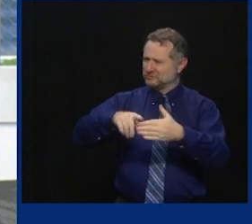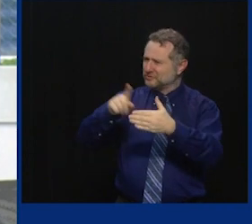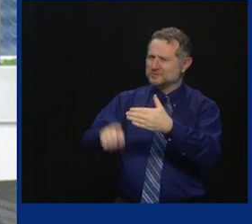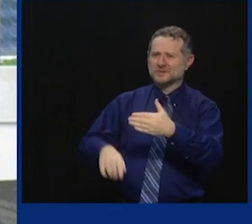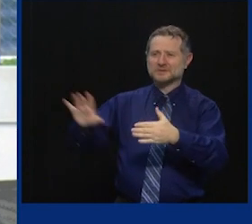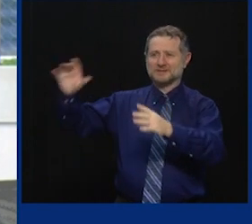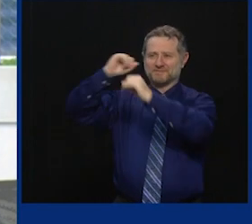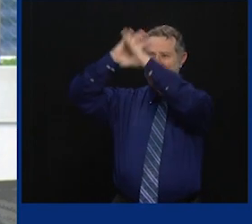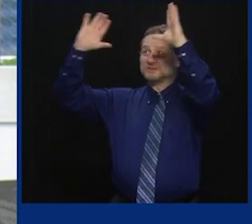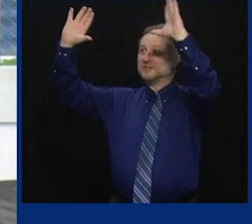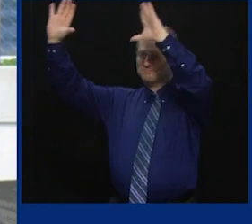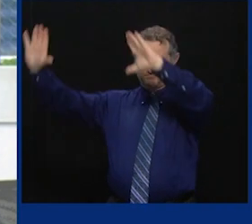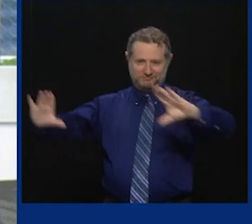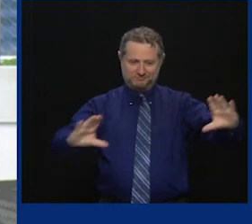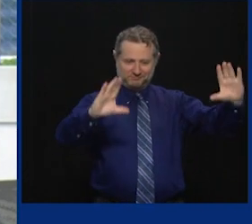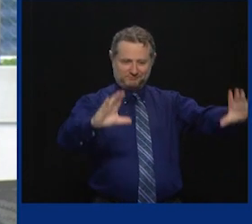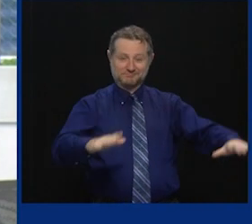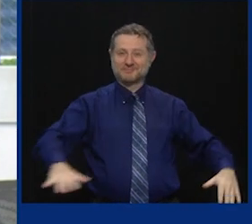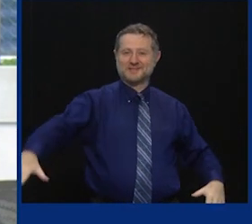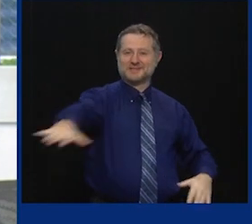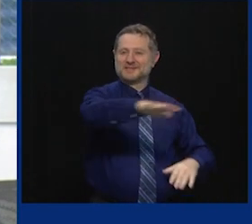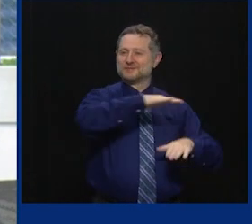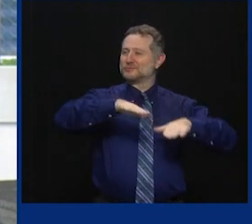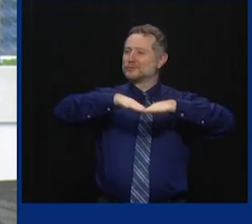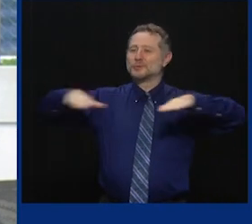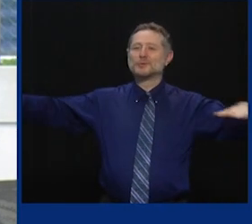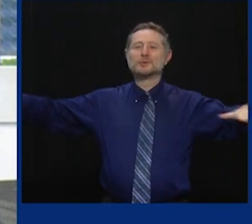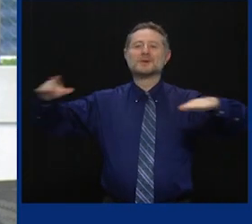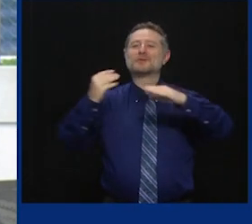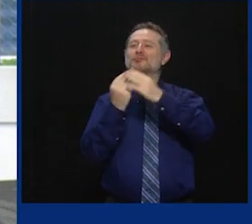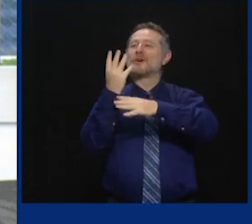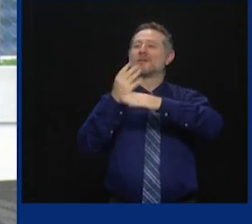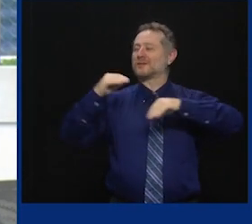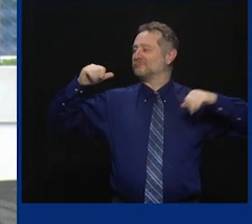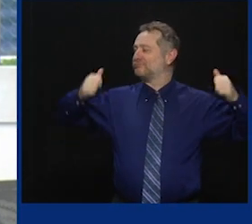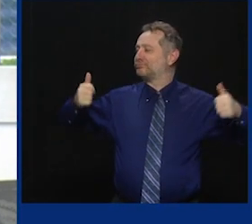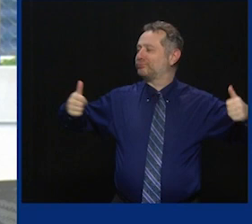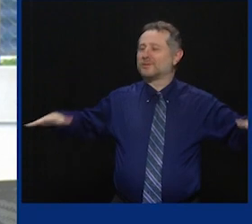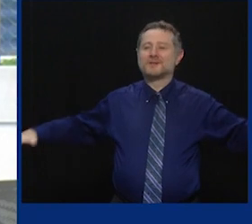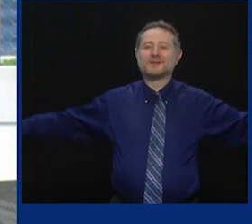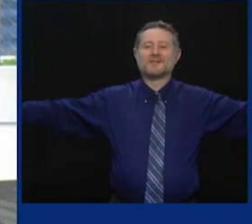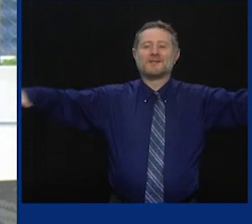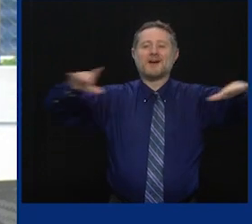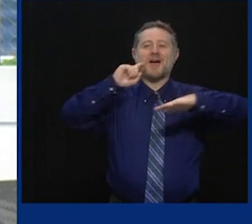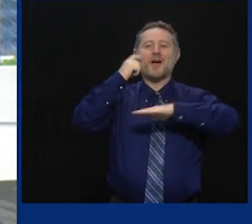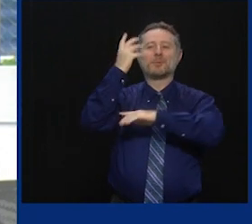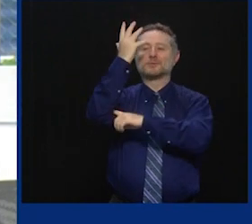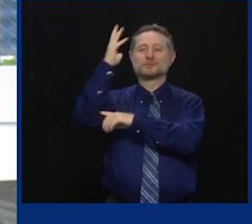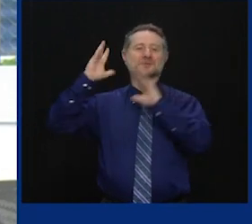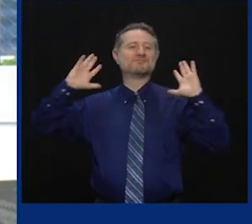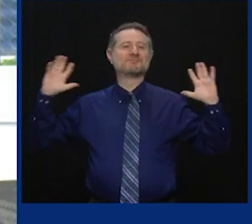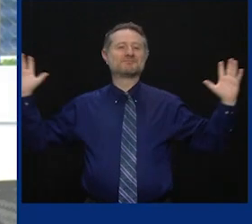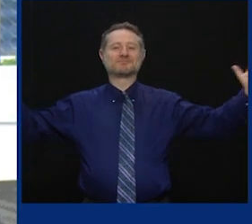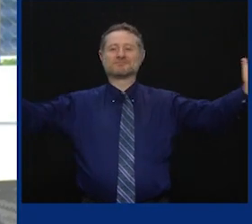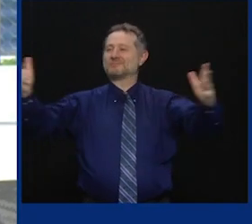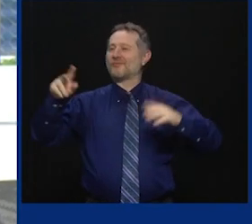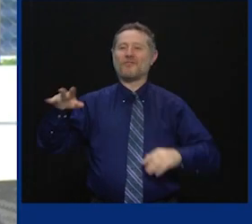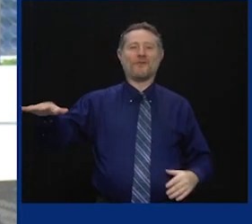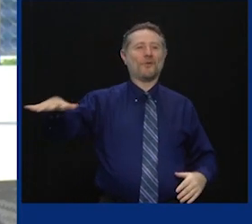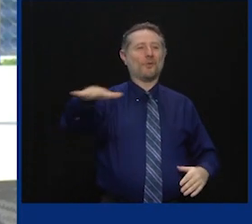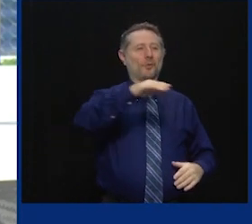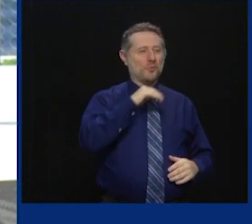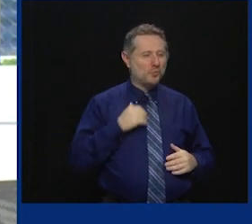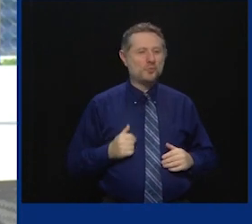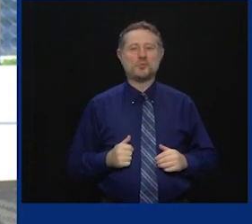this roof with apple trees in front of you and a vegetable garden behind you, green roof capturing all that stormwater. Alan, you've